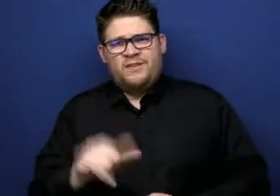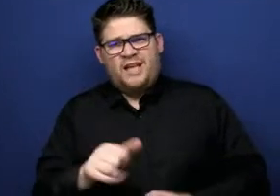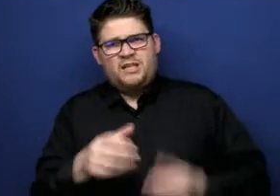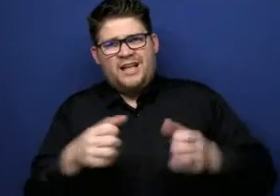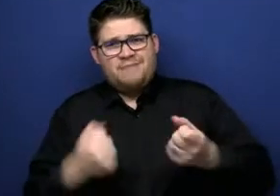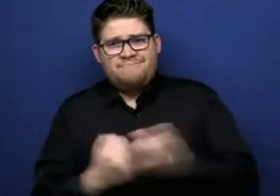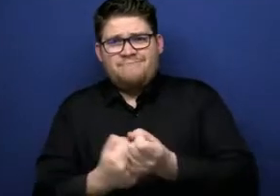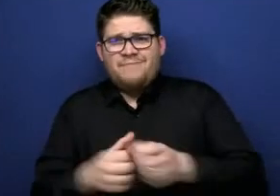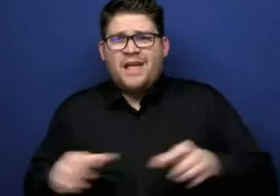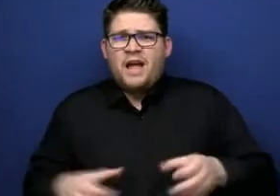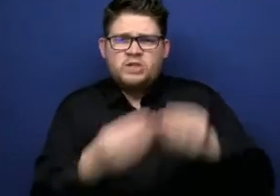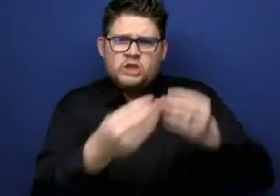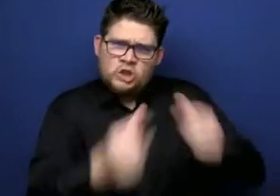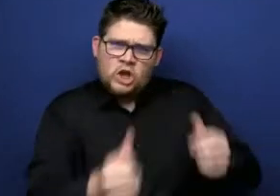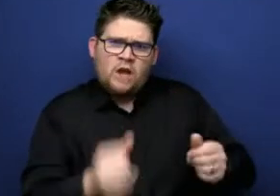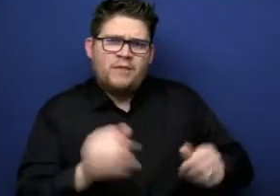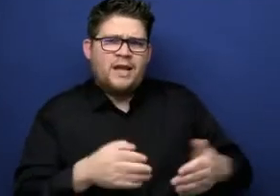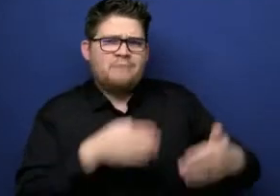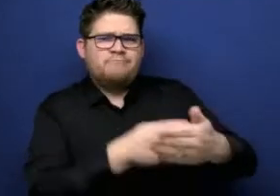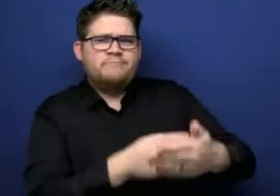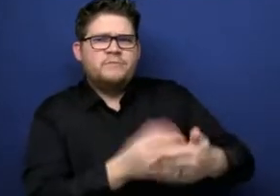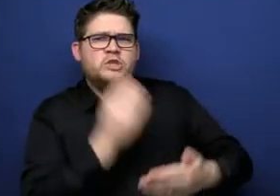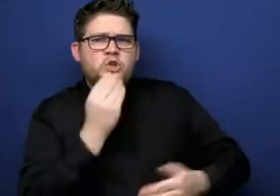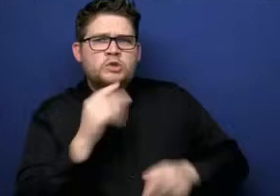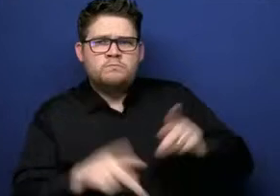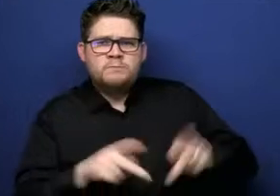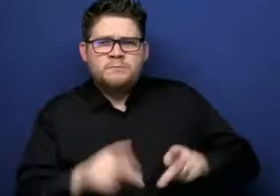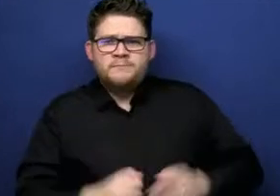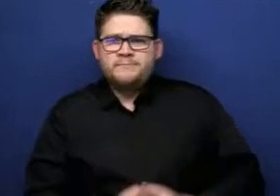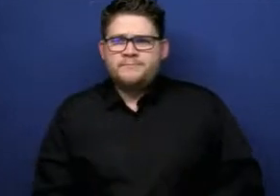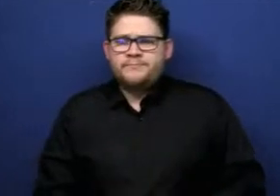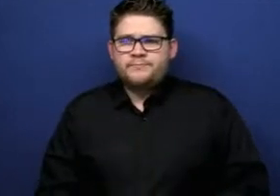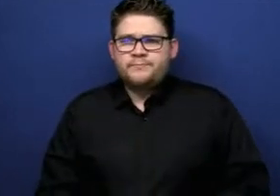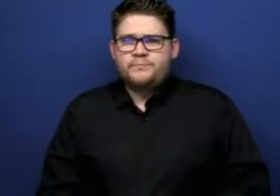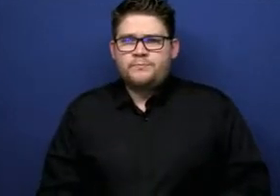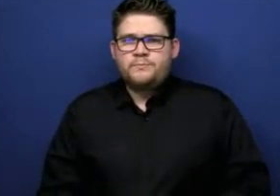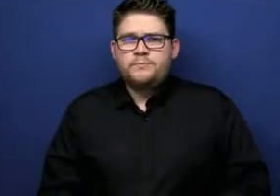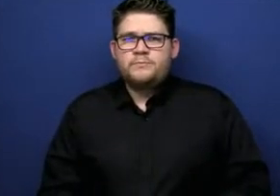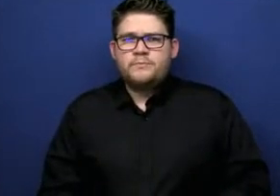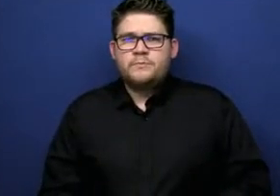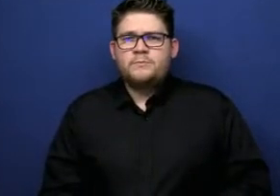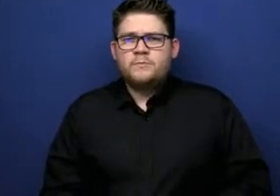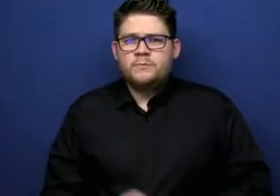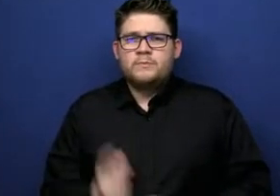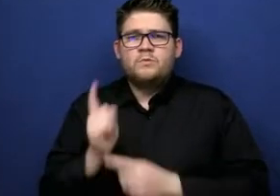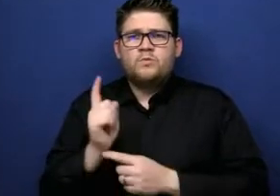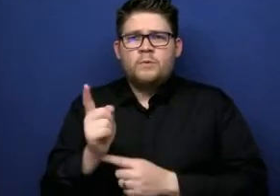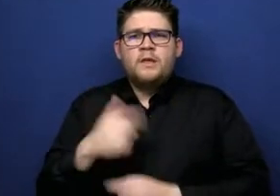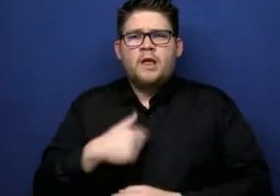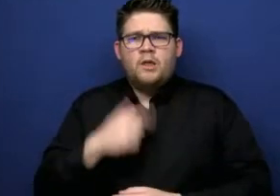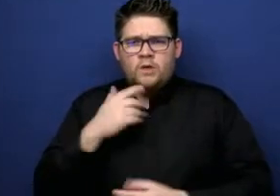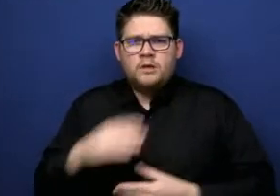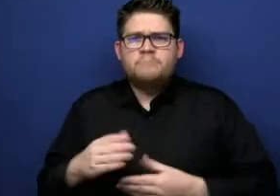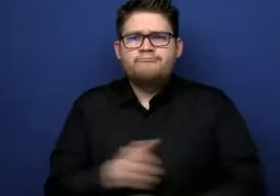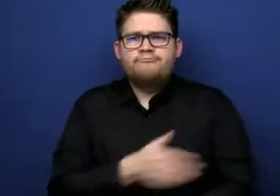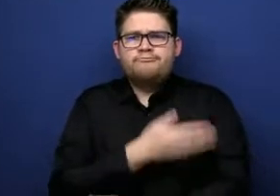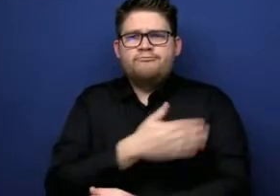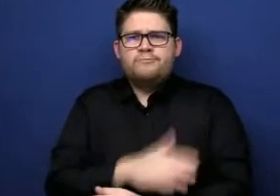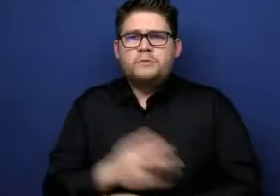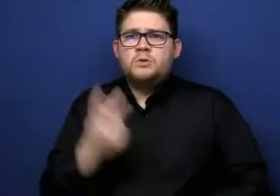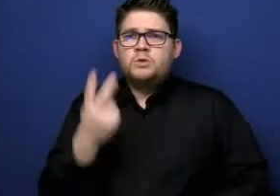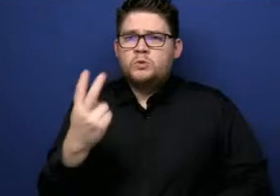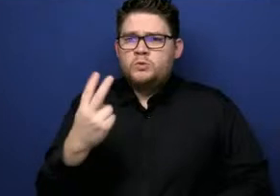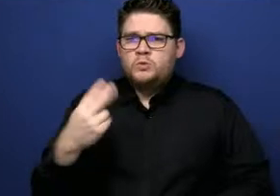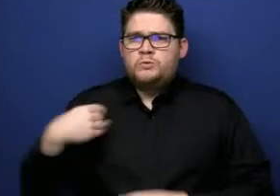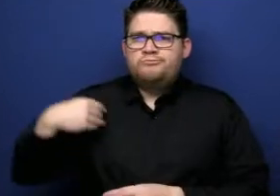it really is just a moment, I will chant two traditional Jewish memorial prayers adapted for this solemn occasion. The second prayer is a